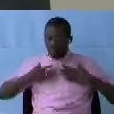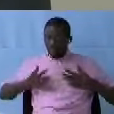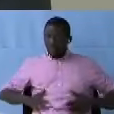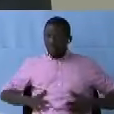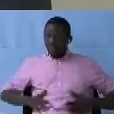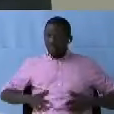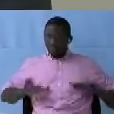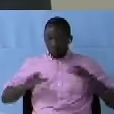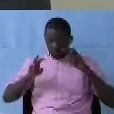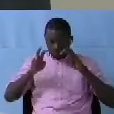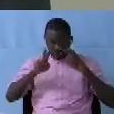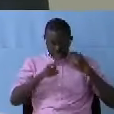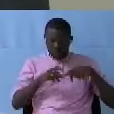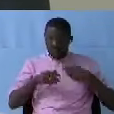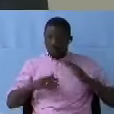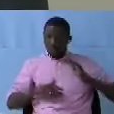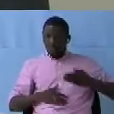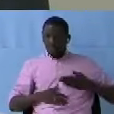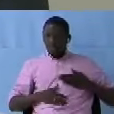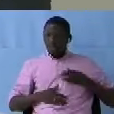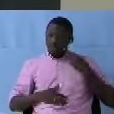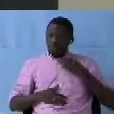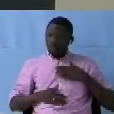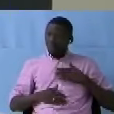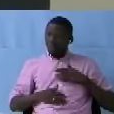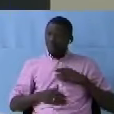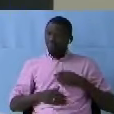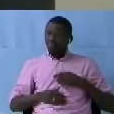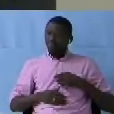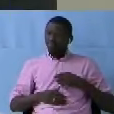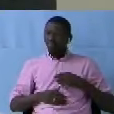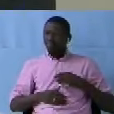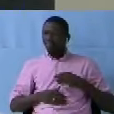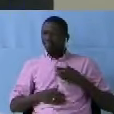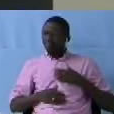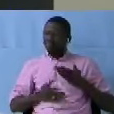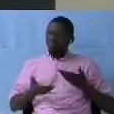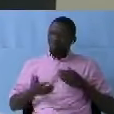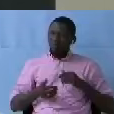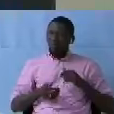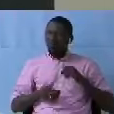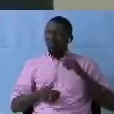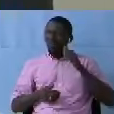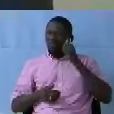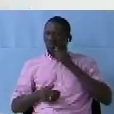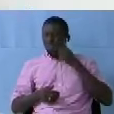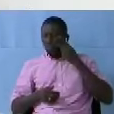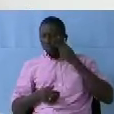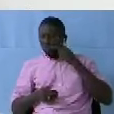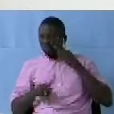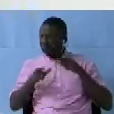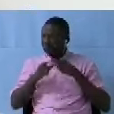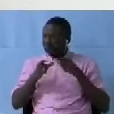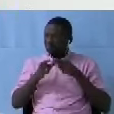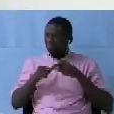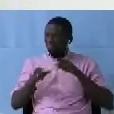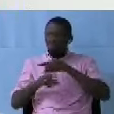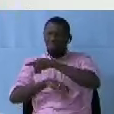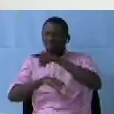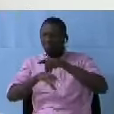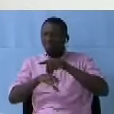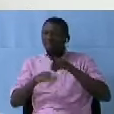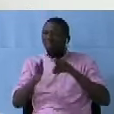into some sexual violations. What do you say about that? Am nañ fi sa ay sarde yi nga xamantene lolu